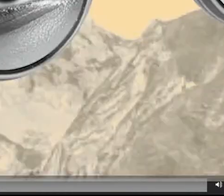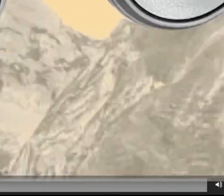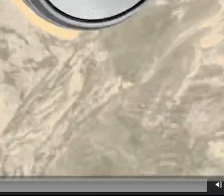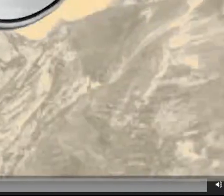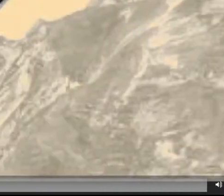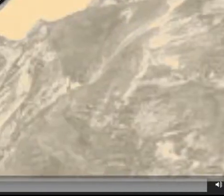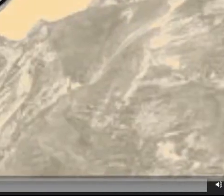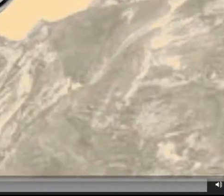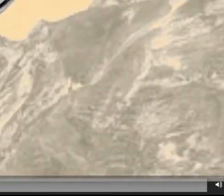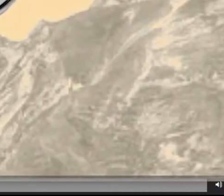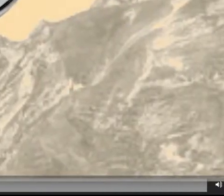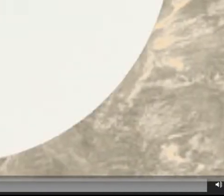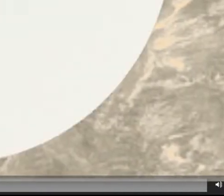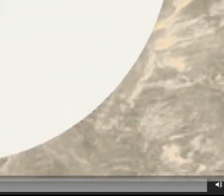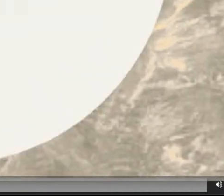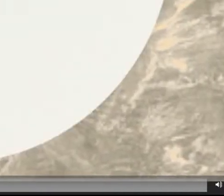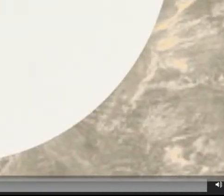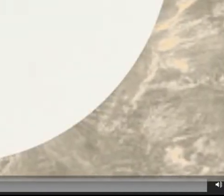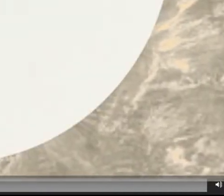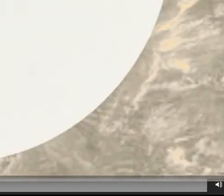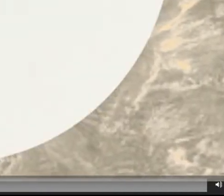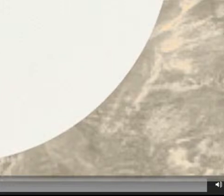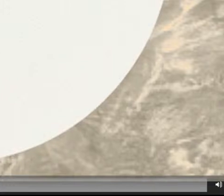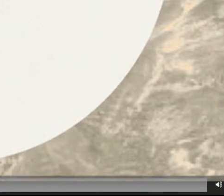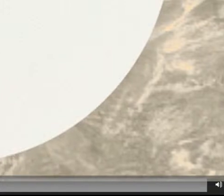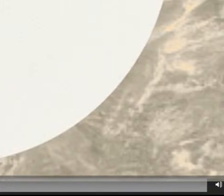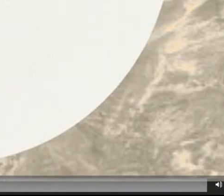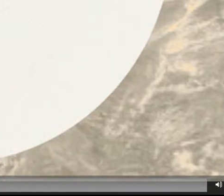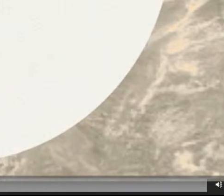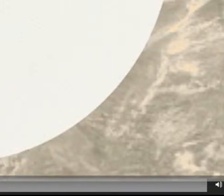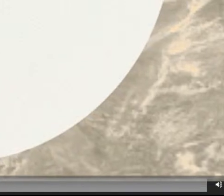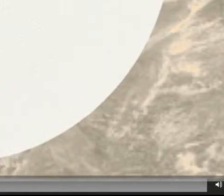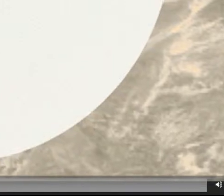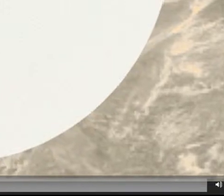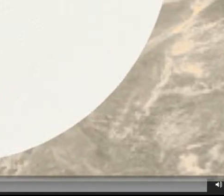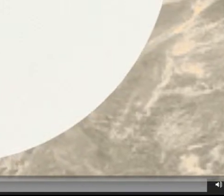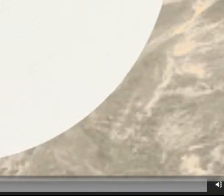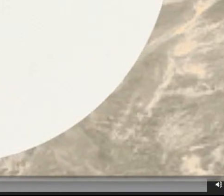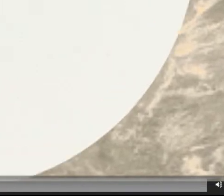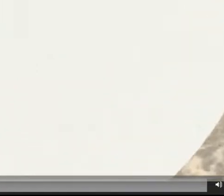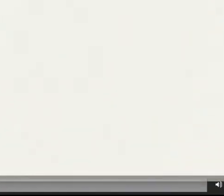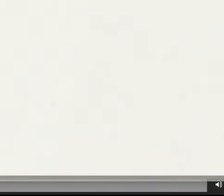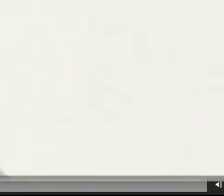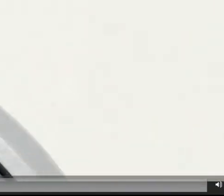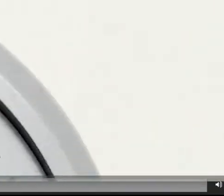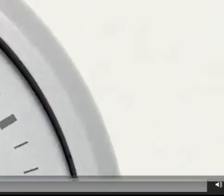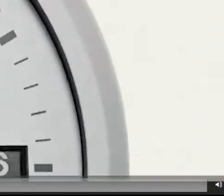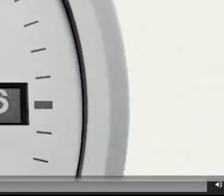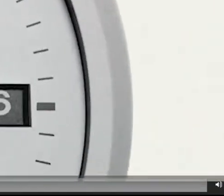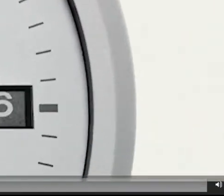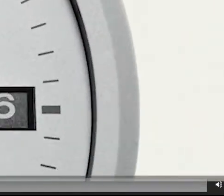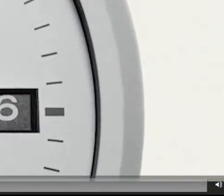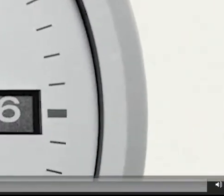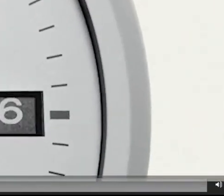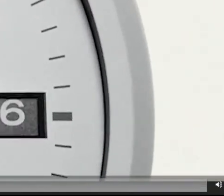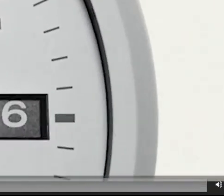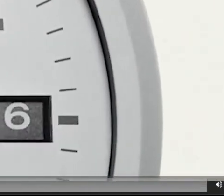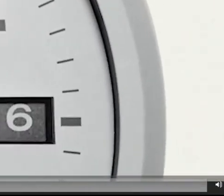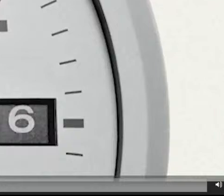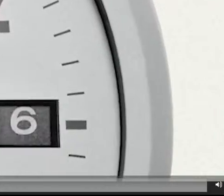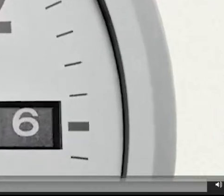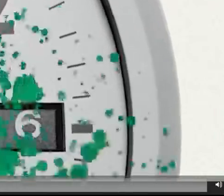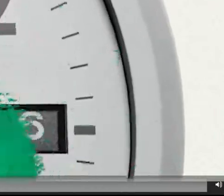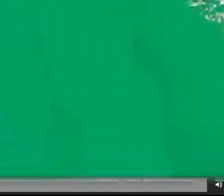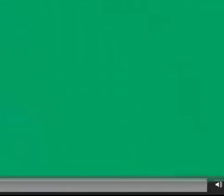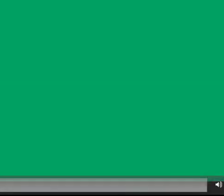fraud. Also, keep an eye out on your mail and email for communications from us. We might need more information from you, and there are usually